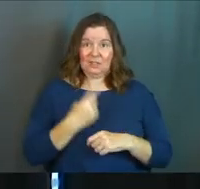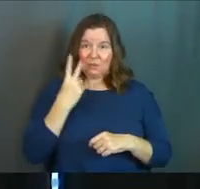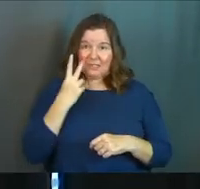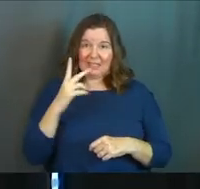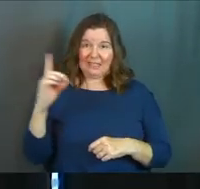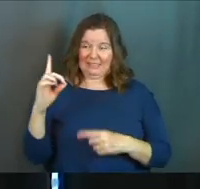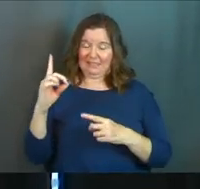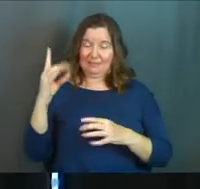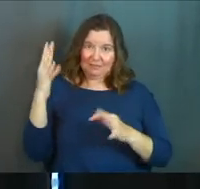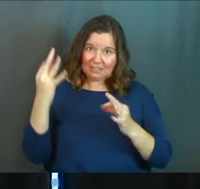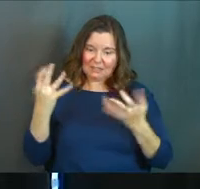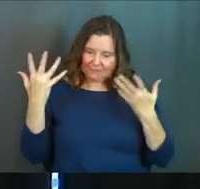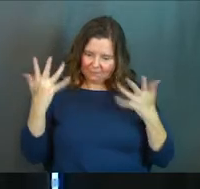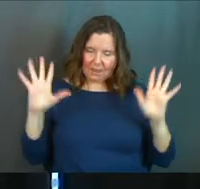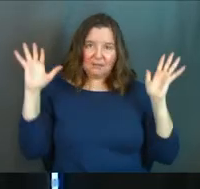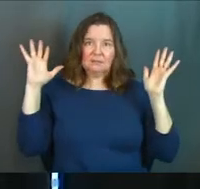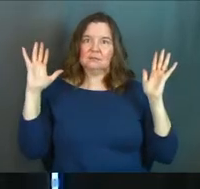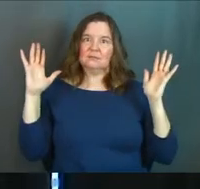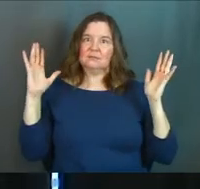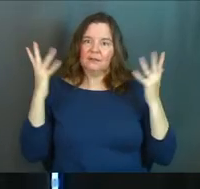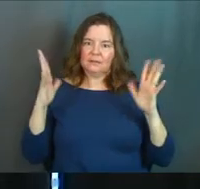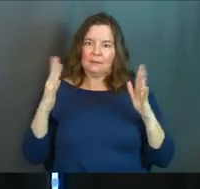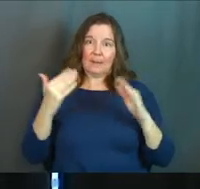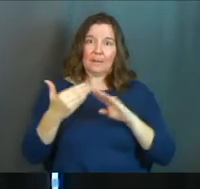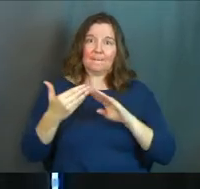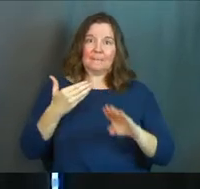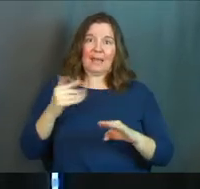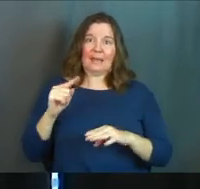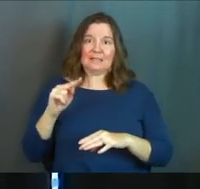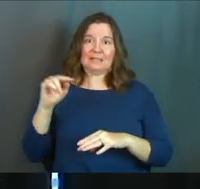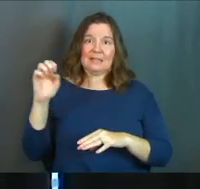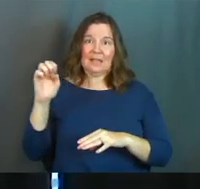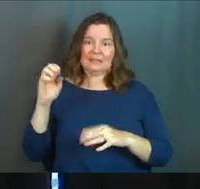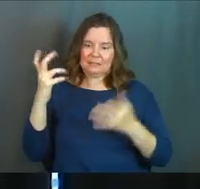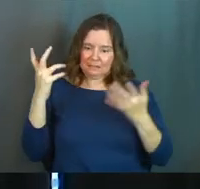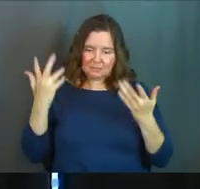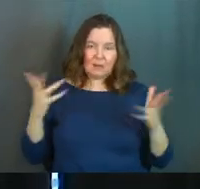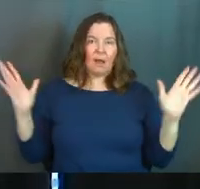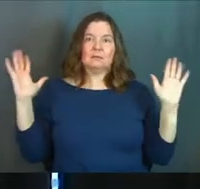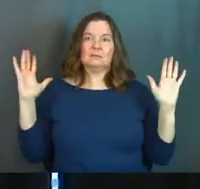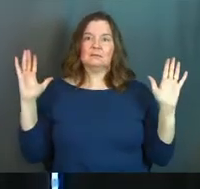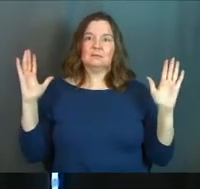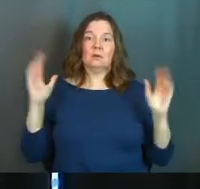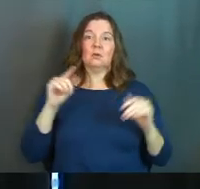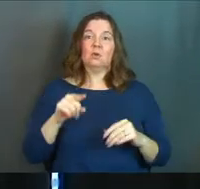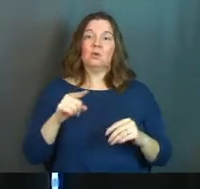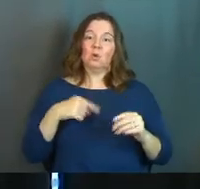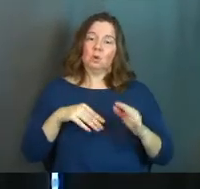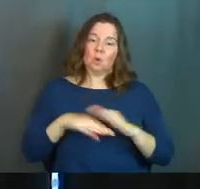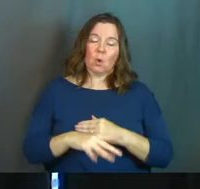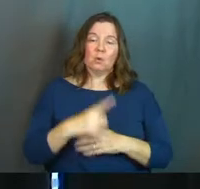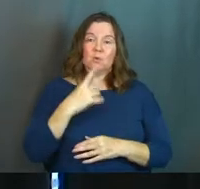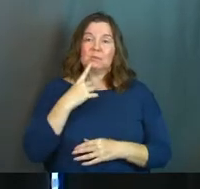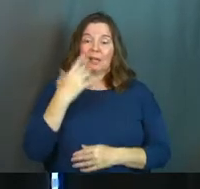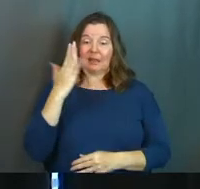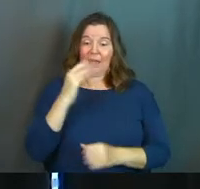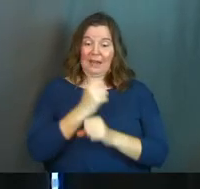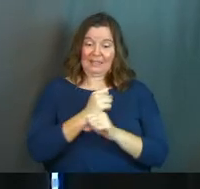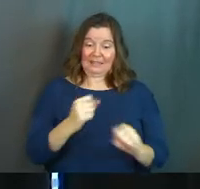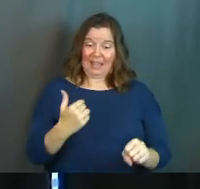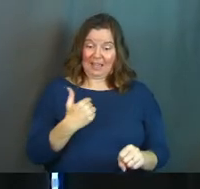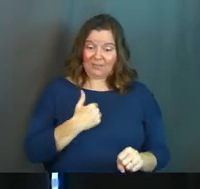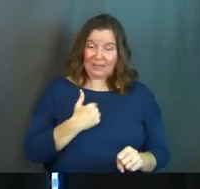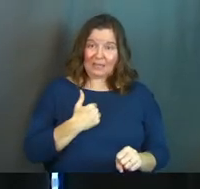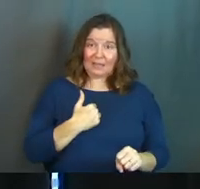D on there? Justified, past tense, done. So you go and you say, God, save